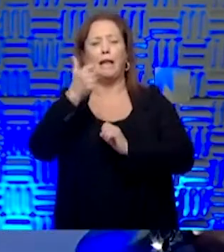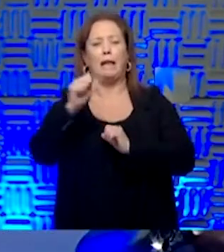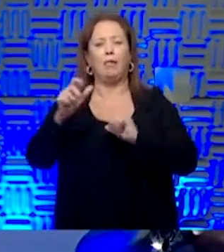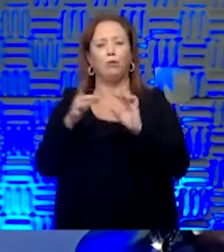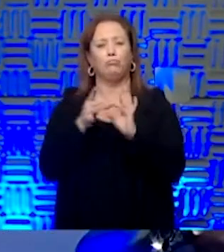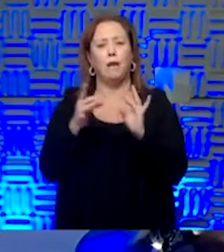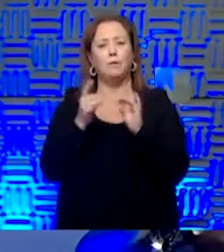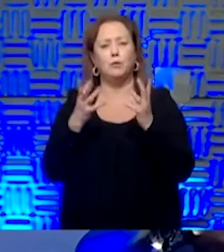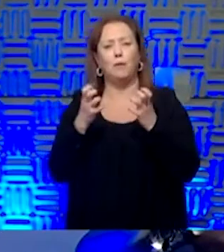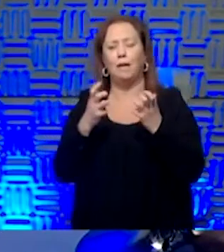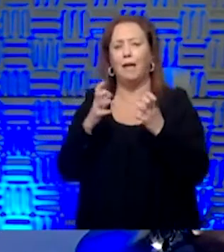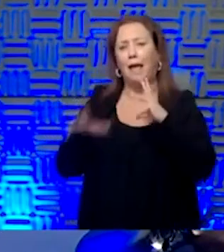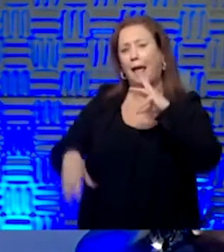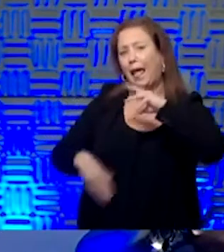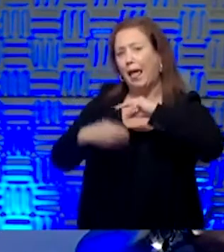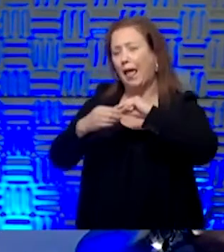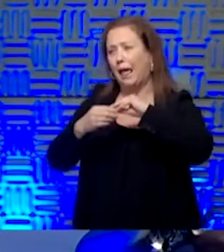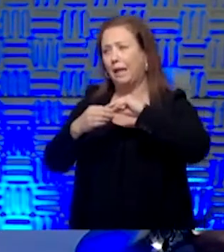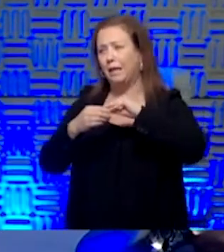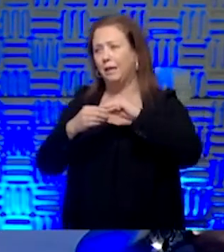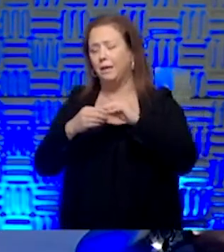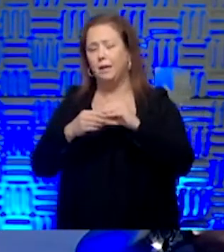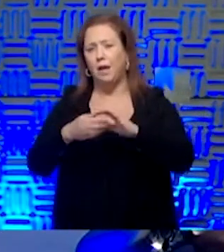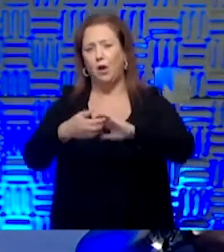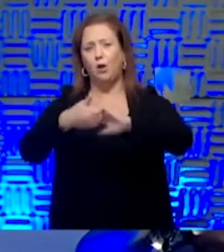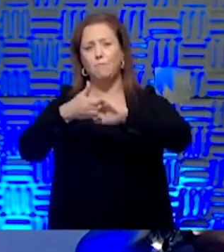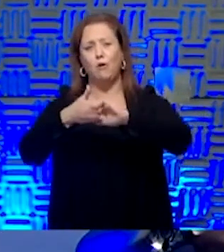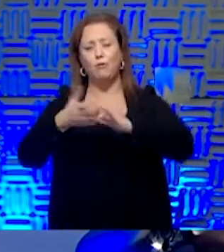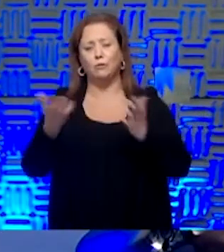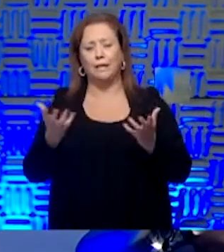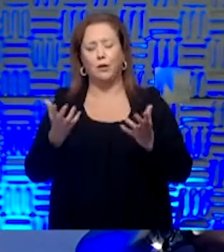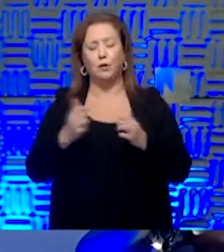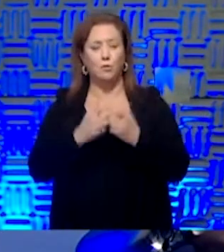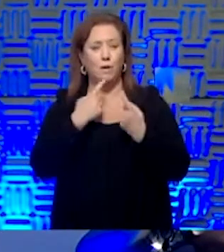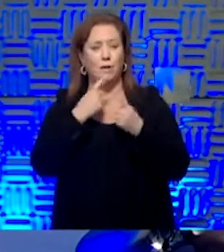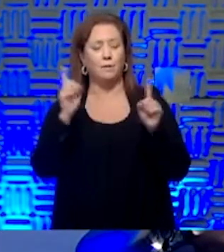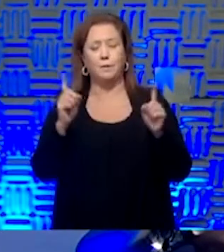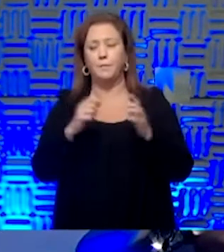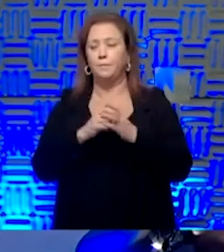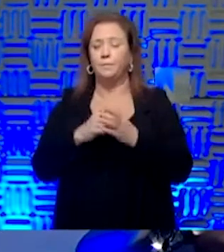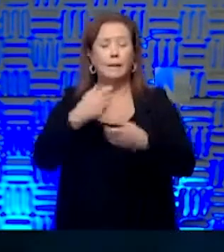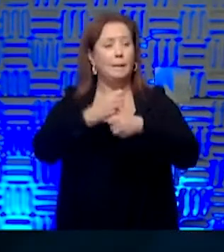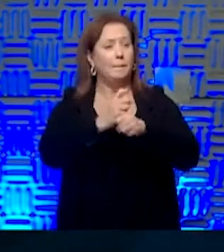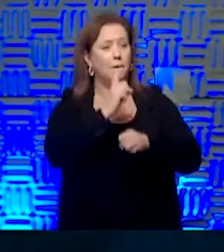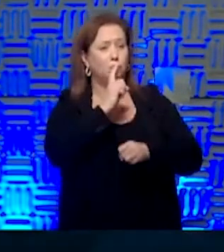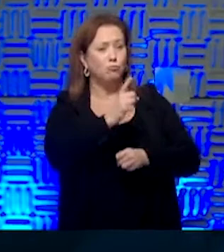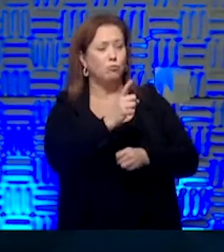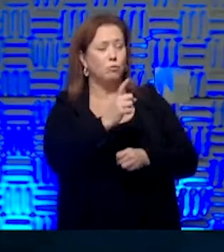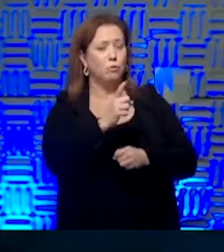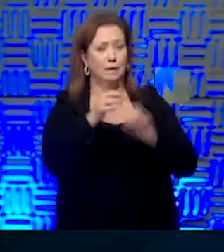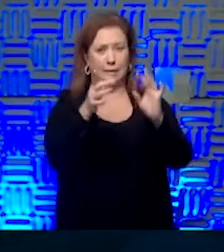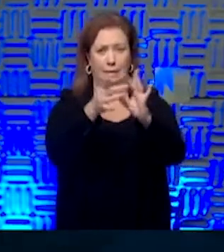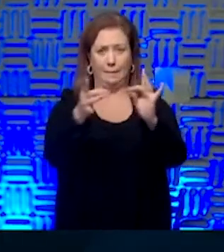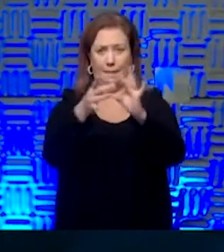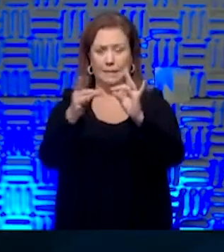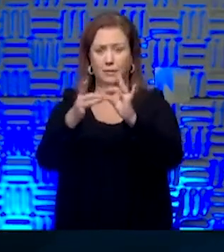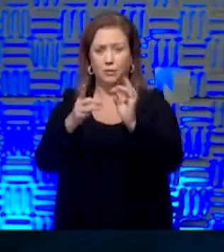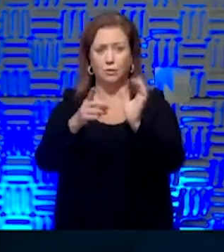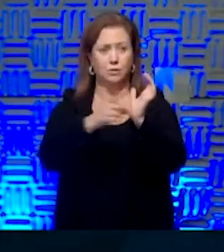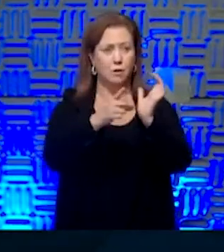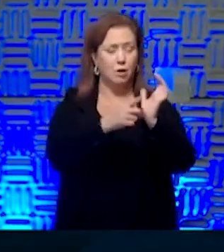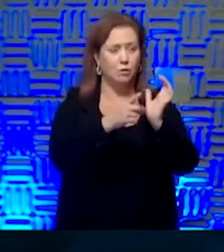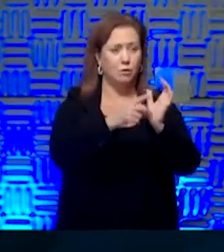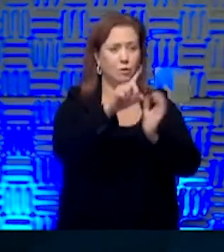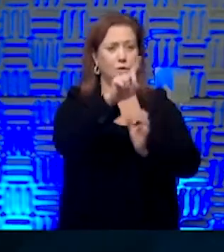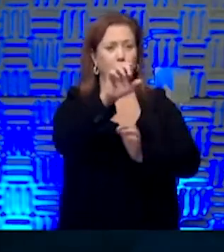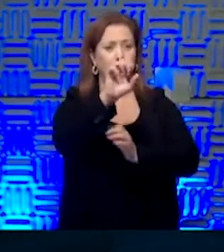sure audiences and the media partners hear today? Just make sure that, the message to providers, if you're doing